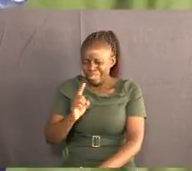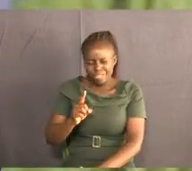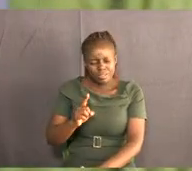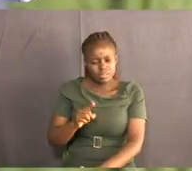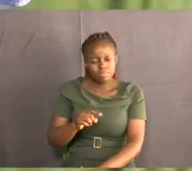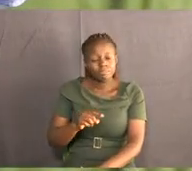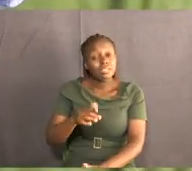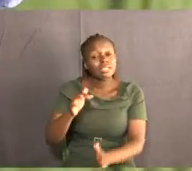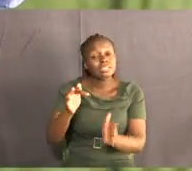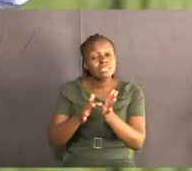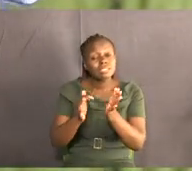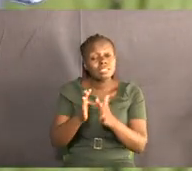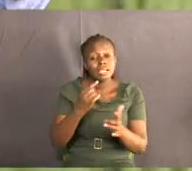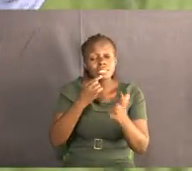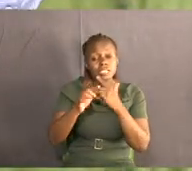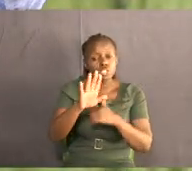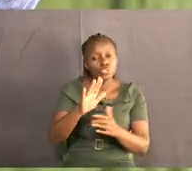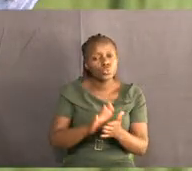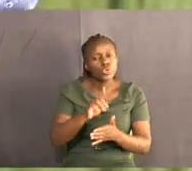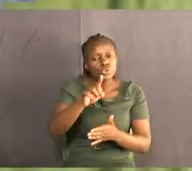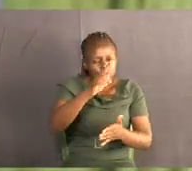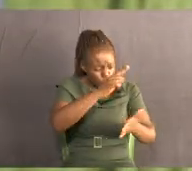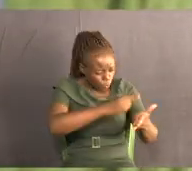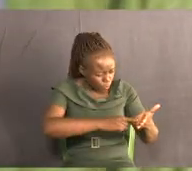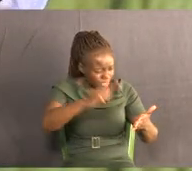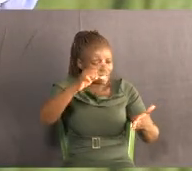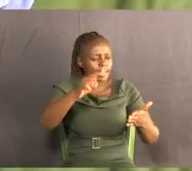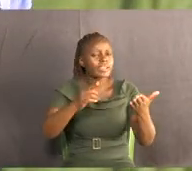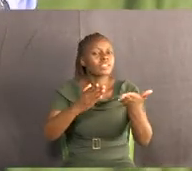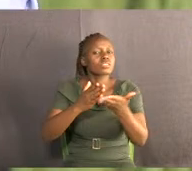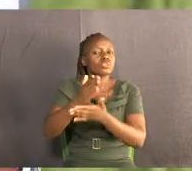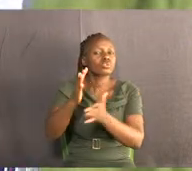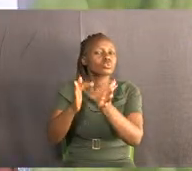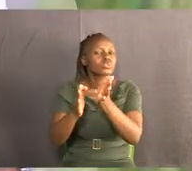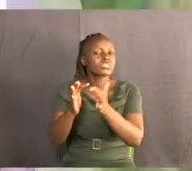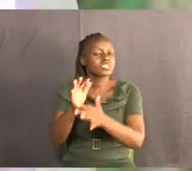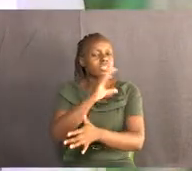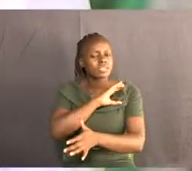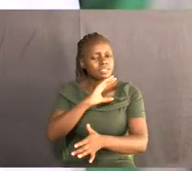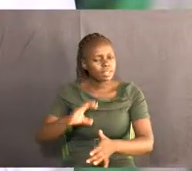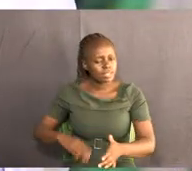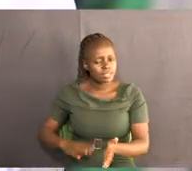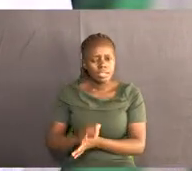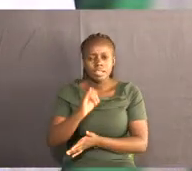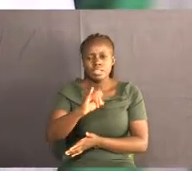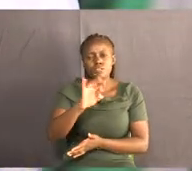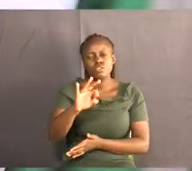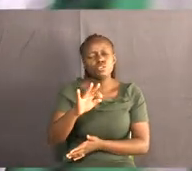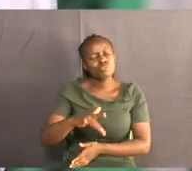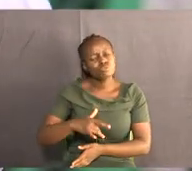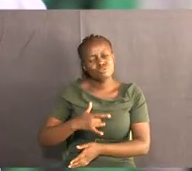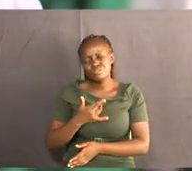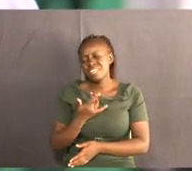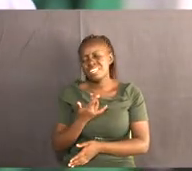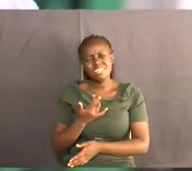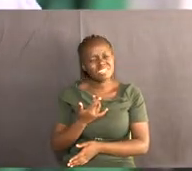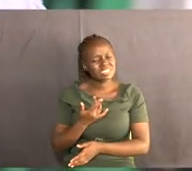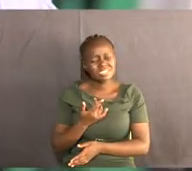that you're justified through my son, Jesus Christ, who's alive today. If you feel like you need to